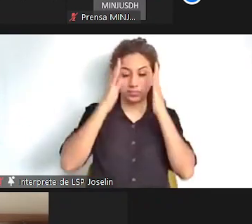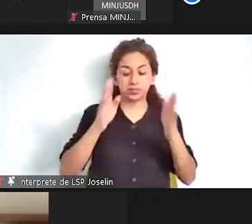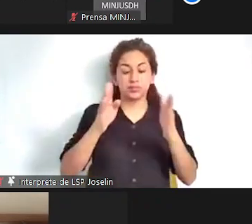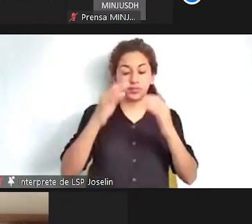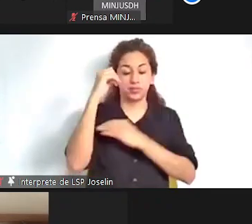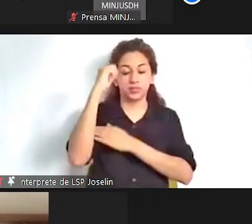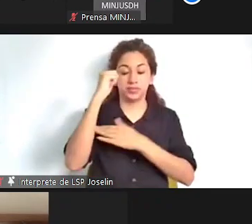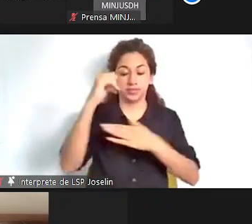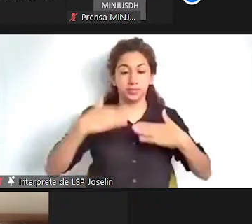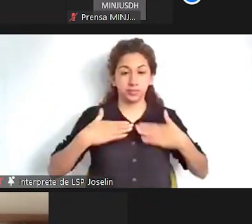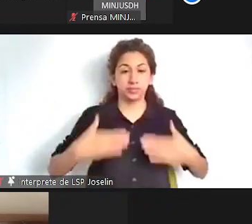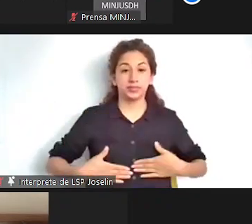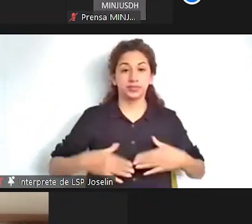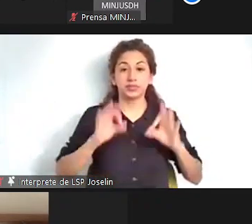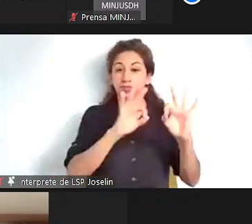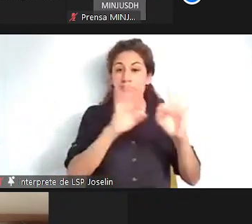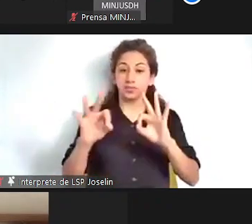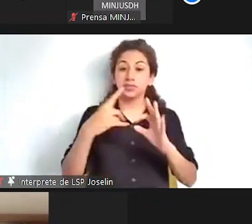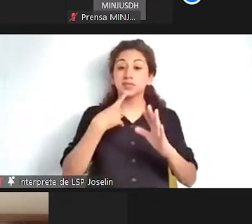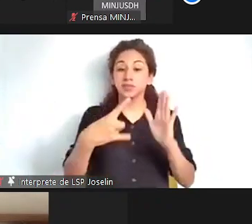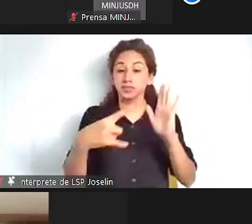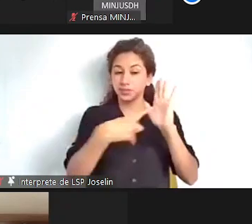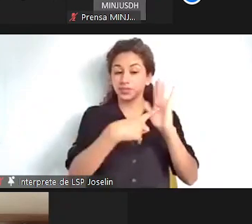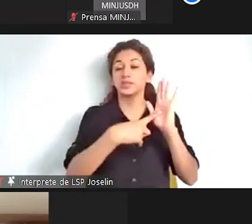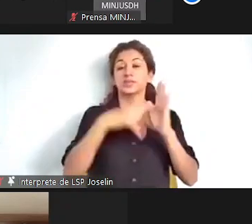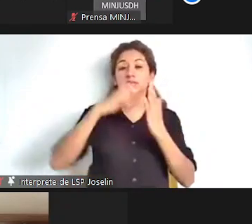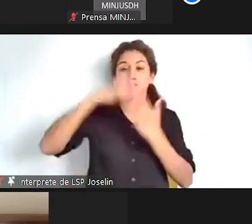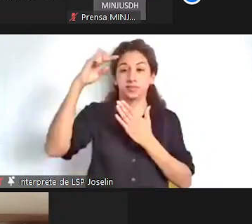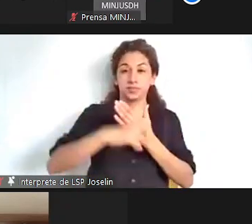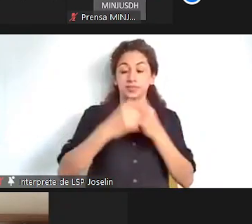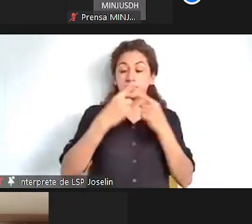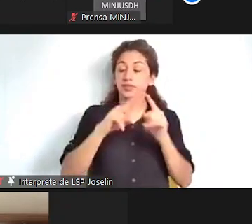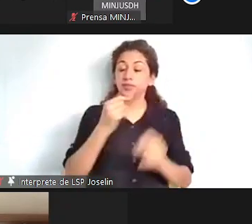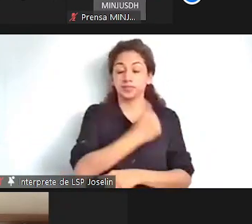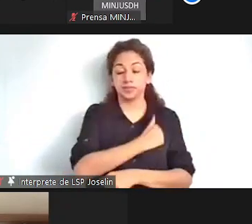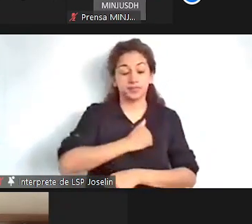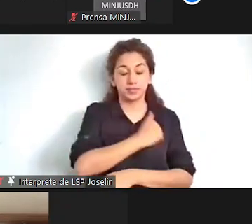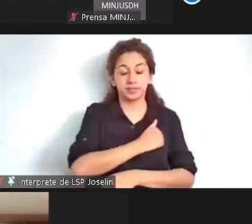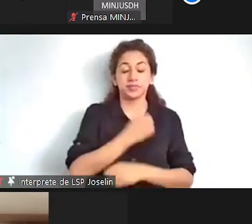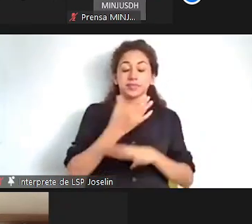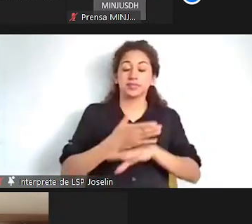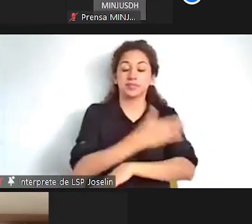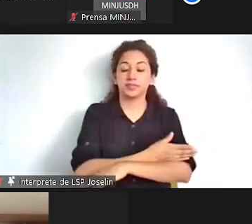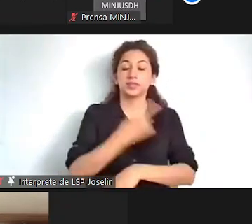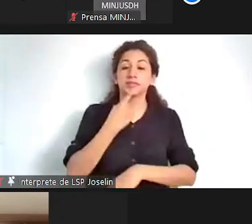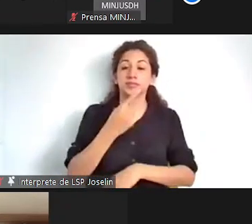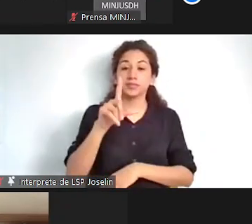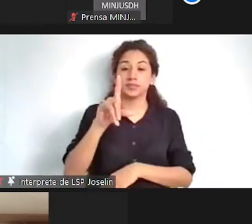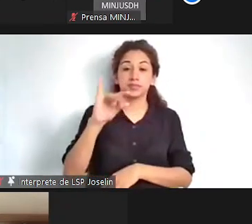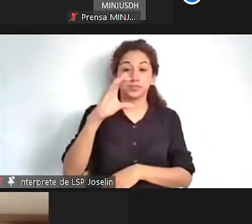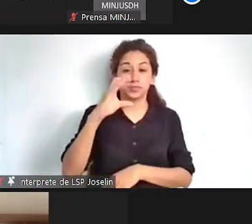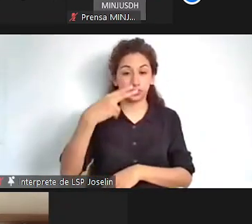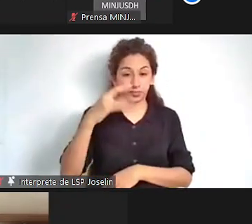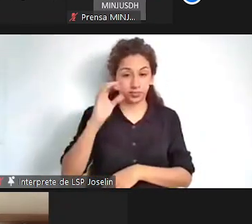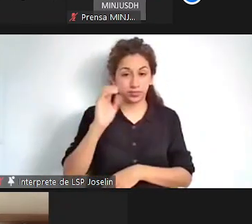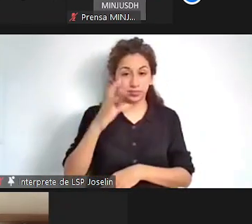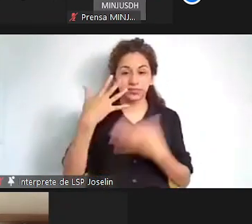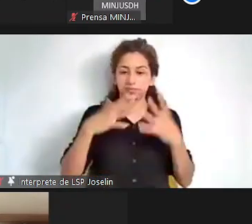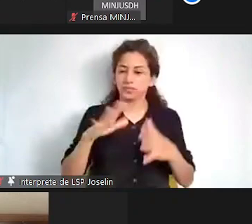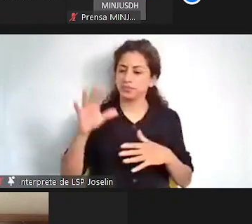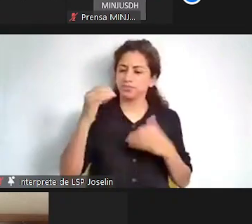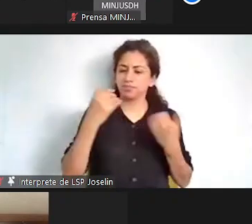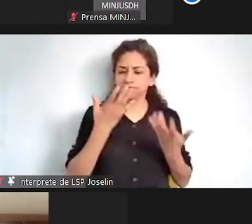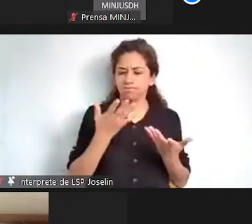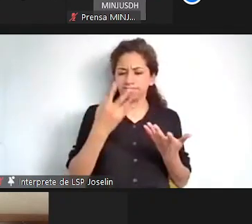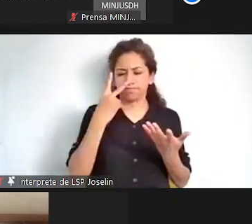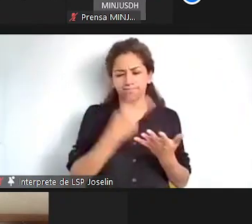dialogue with the focus of human rights as the planner stated unfortunately as lucha has already said we had a